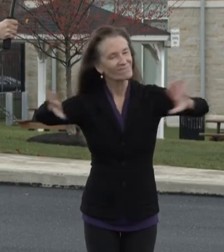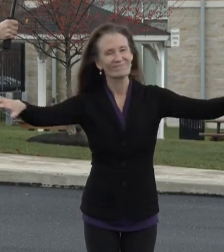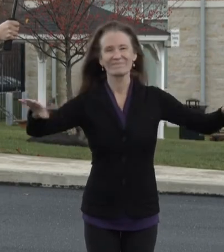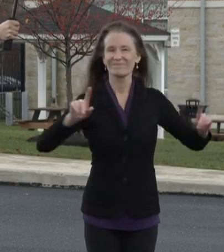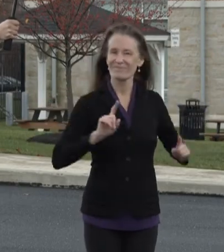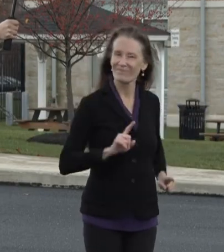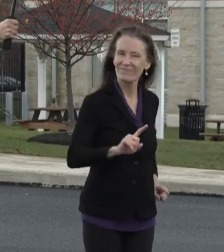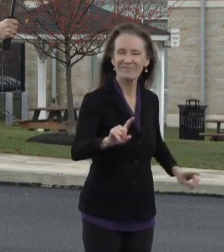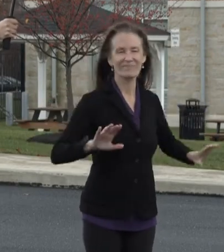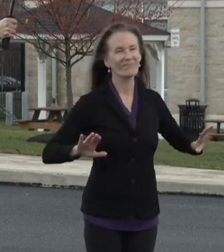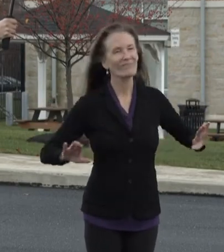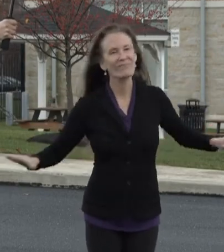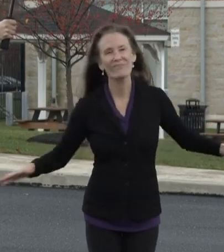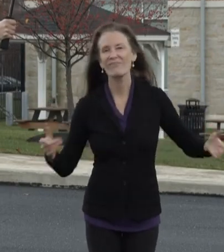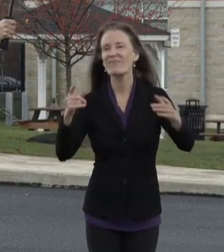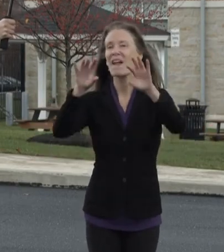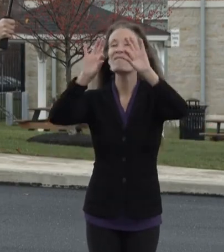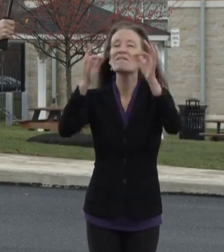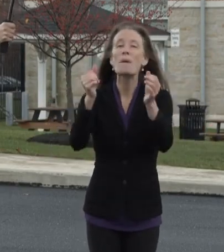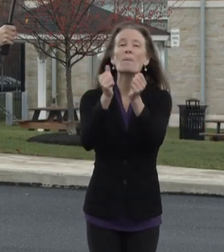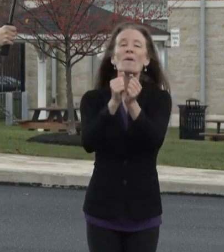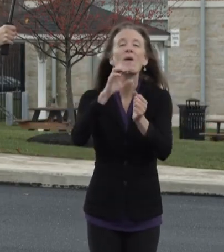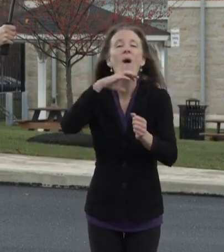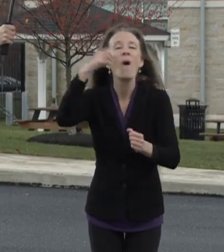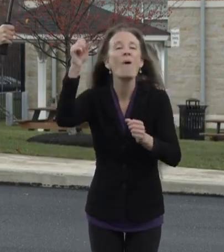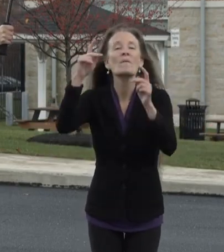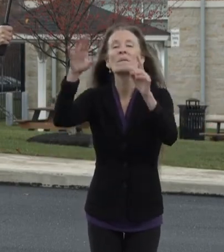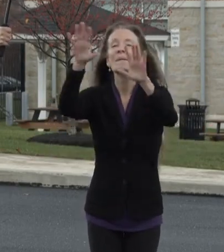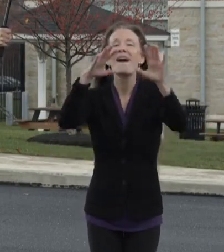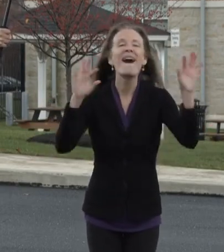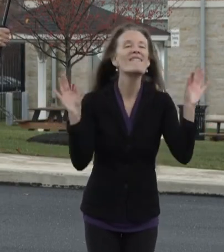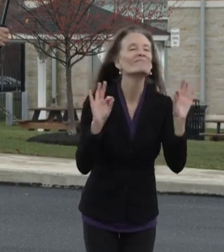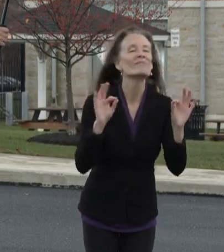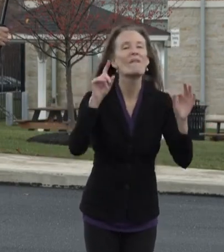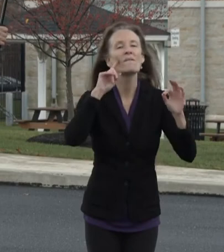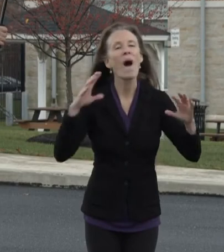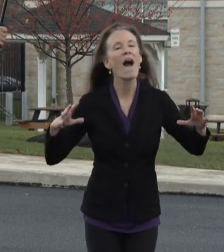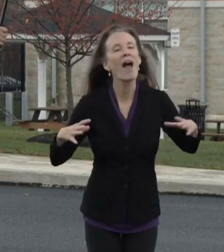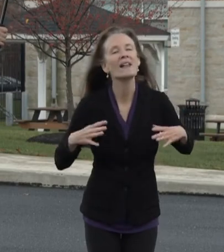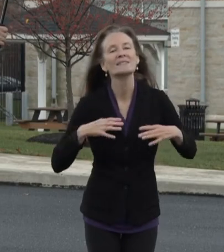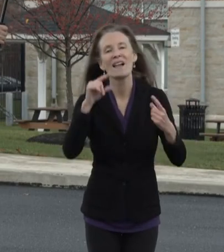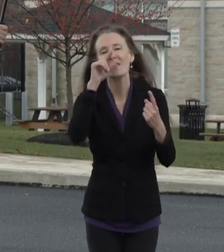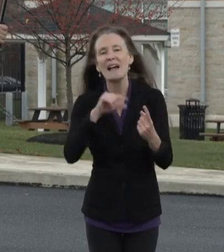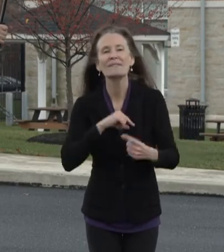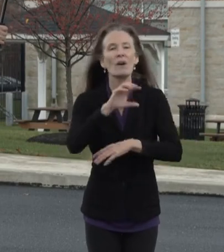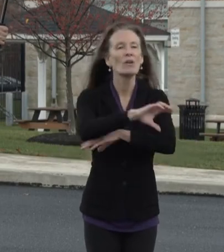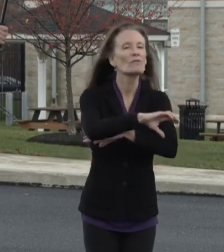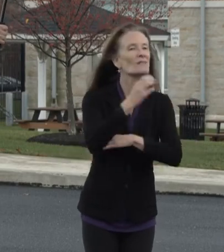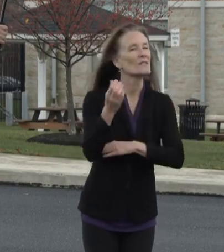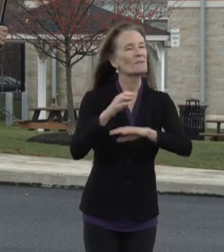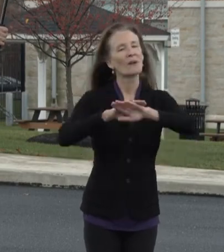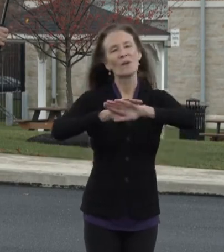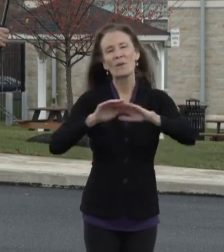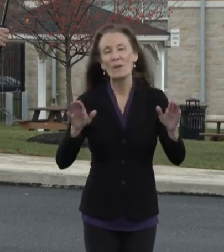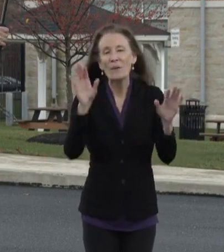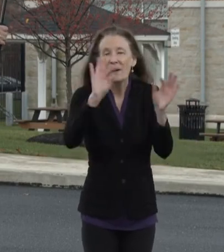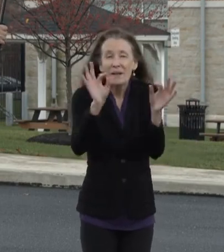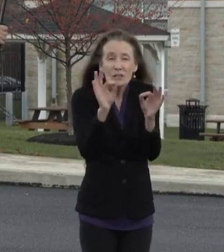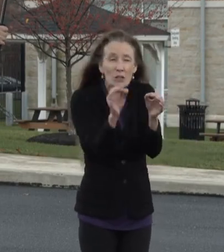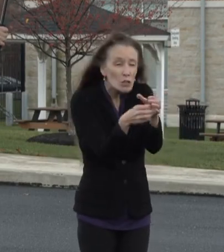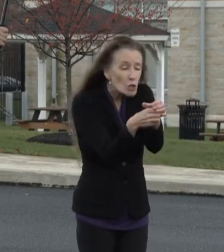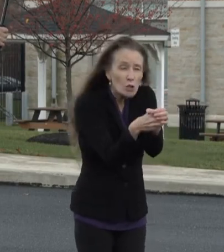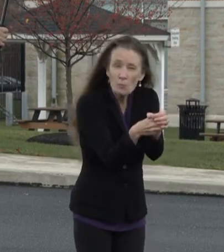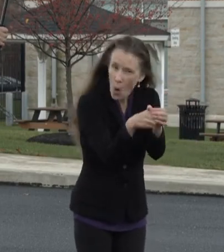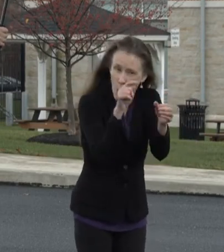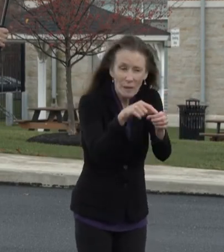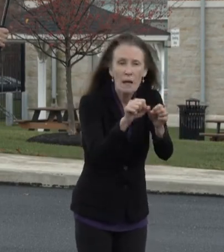and with family over the holidays. Unfortunately, given the size and scope of this global pandemic, it is a time for